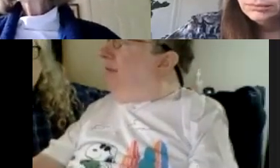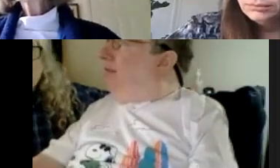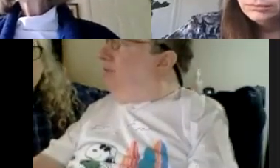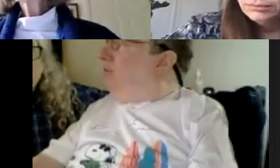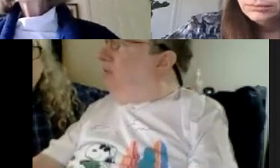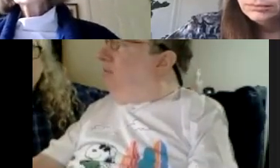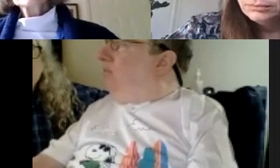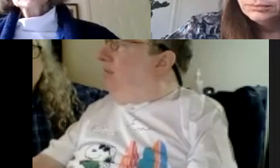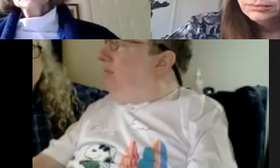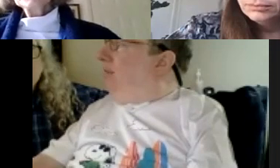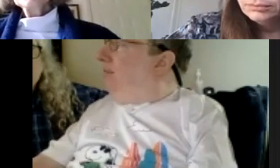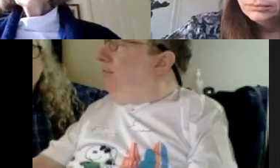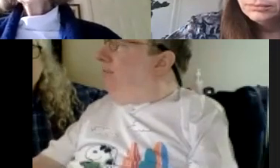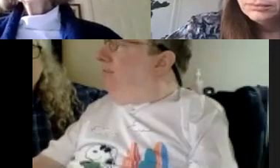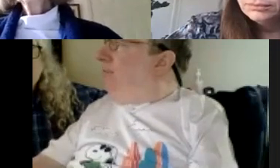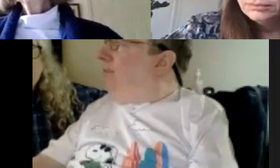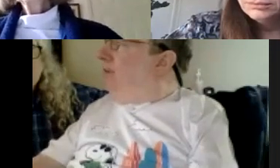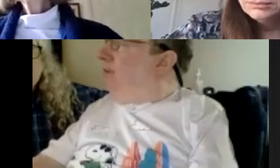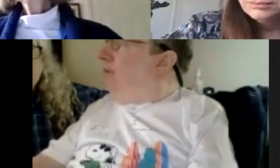gotten a prompt.